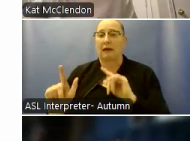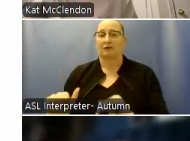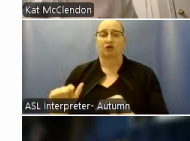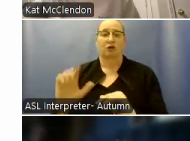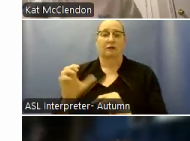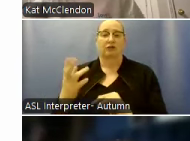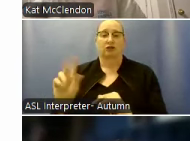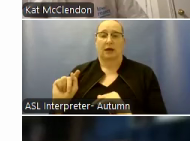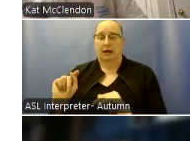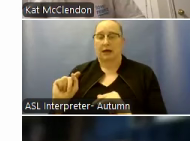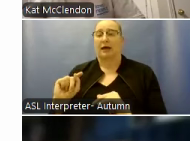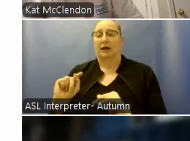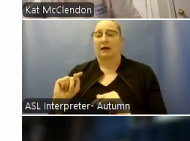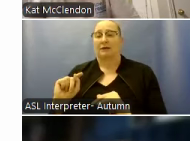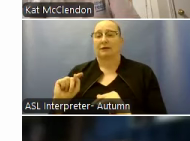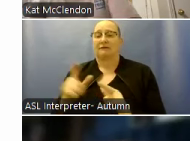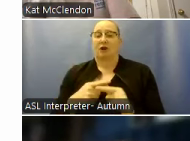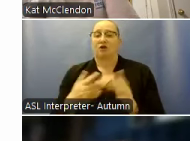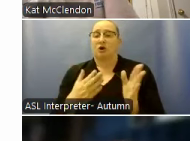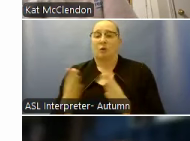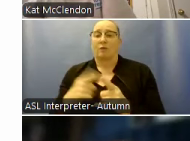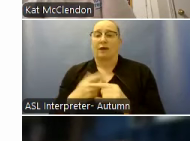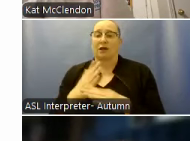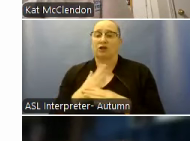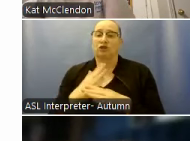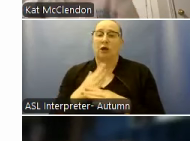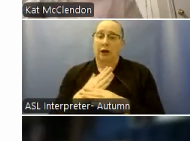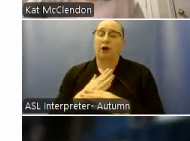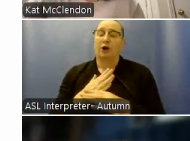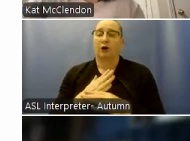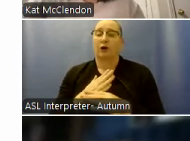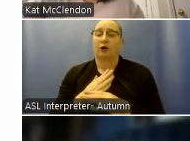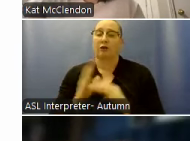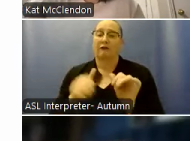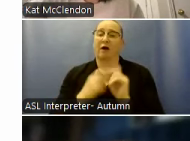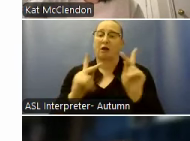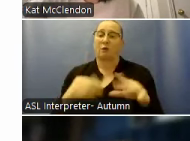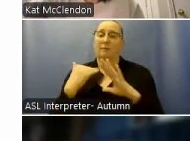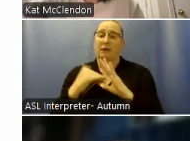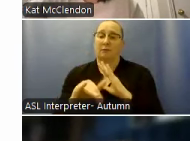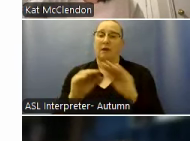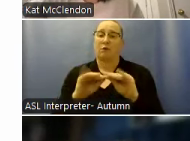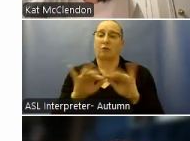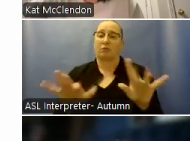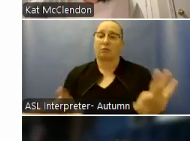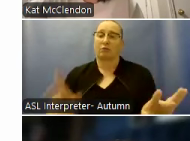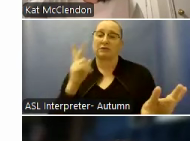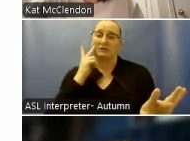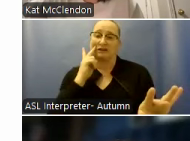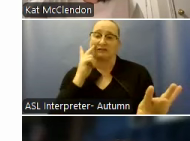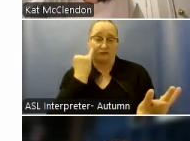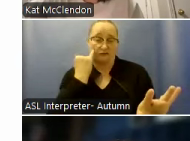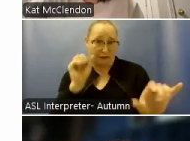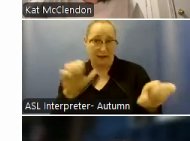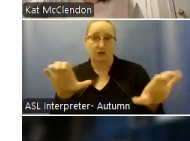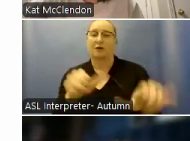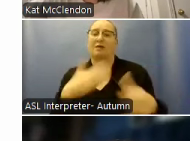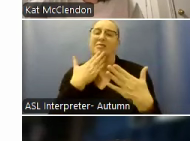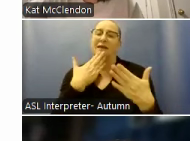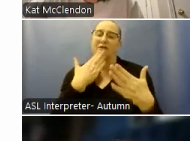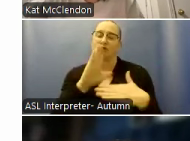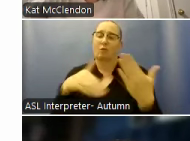chat. If there's a way that we can share that via the follow-up email that will come to you all, we'll see if we can do that. But thank you